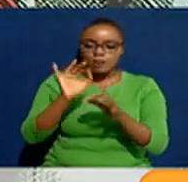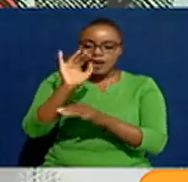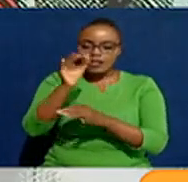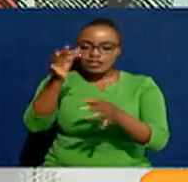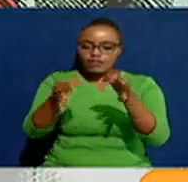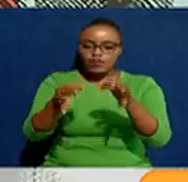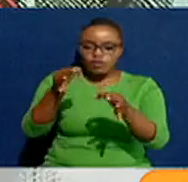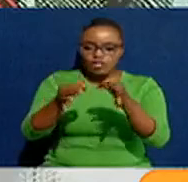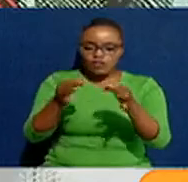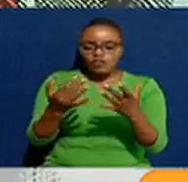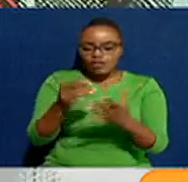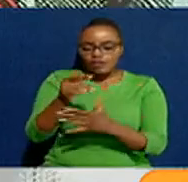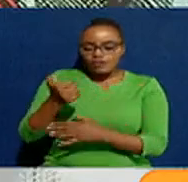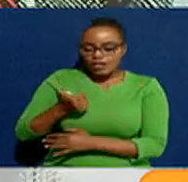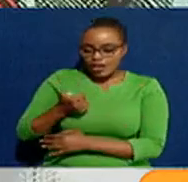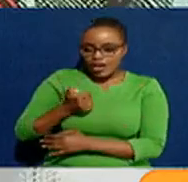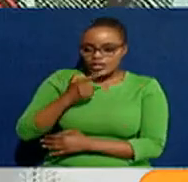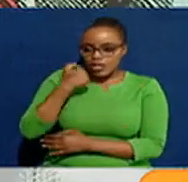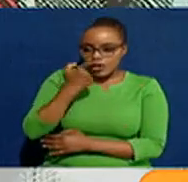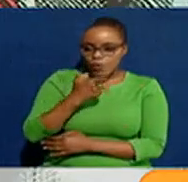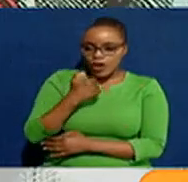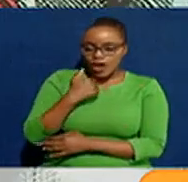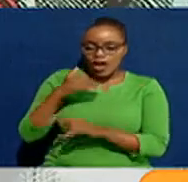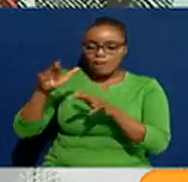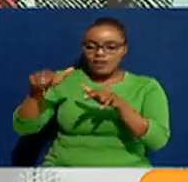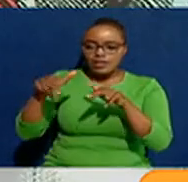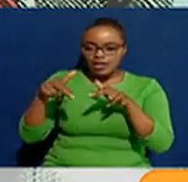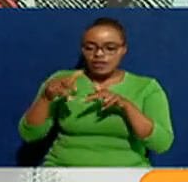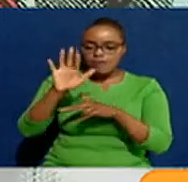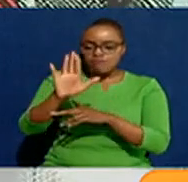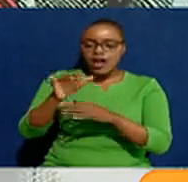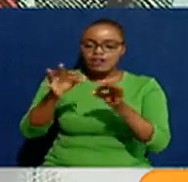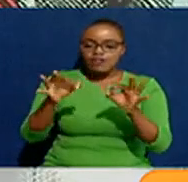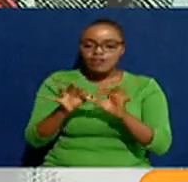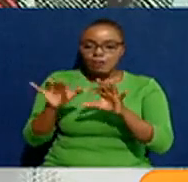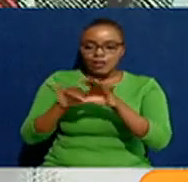justice for their loved one, who is alleged to have been defiled by her relative.